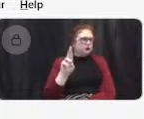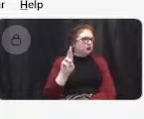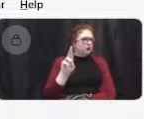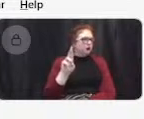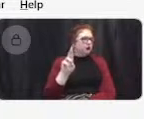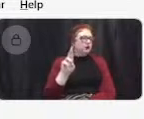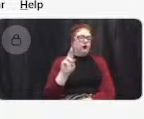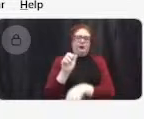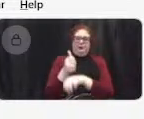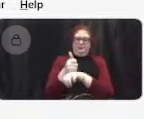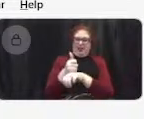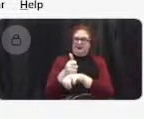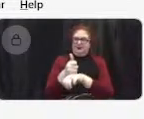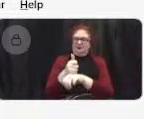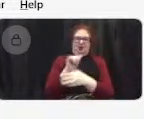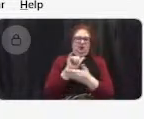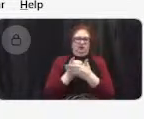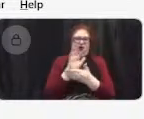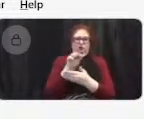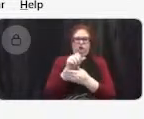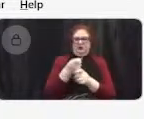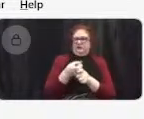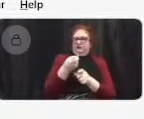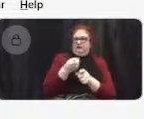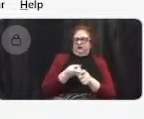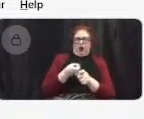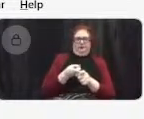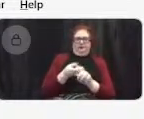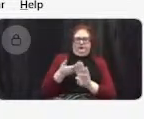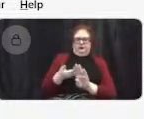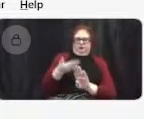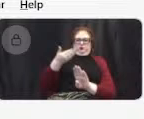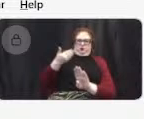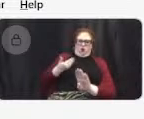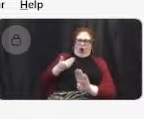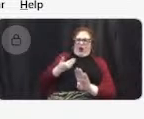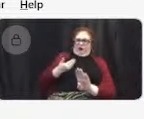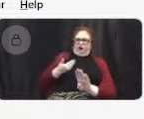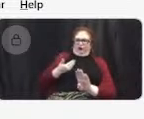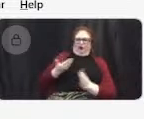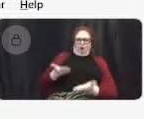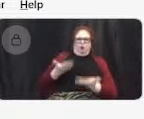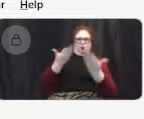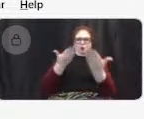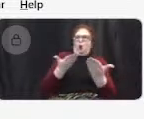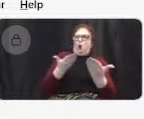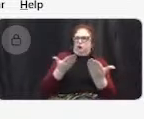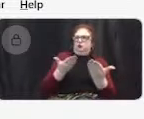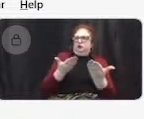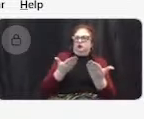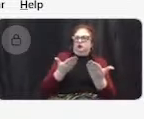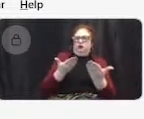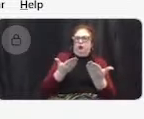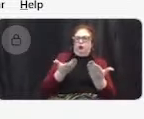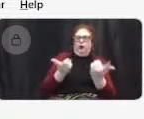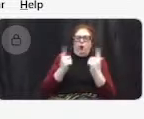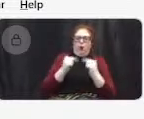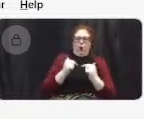dumpster placement, that was from a prior proposal when I made the proposal as